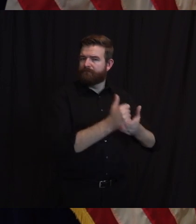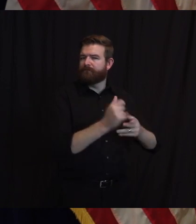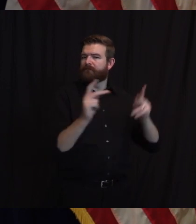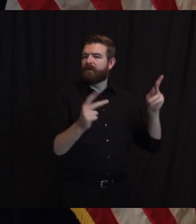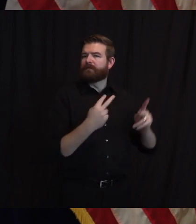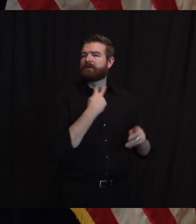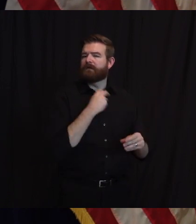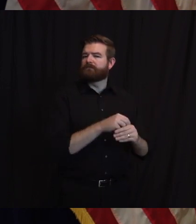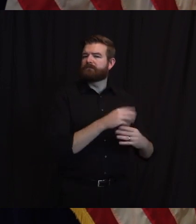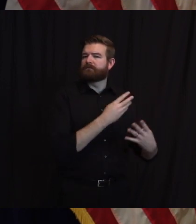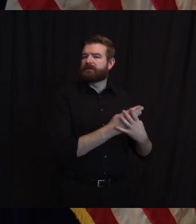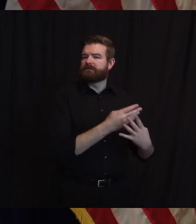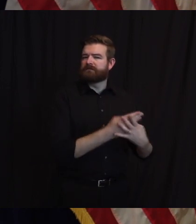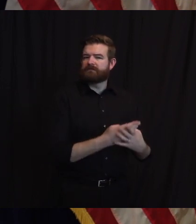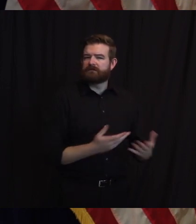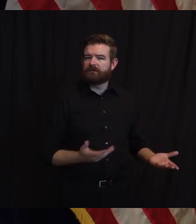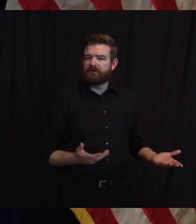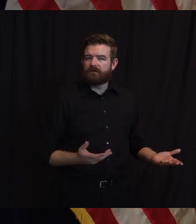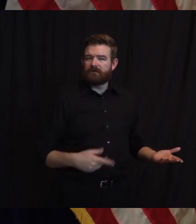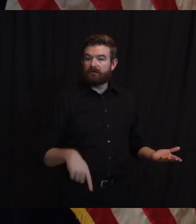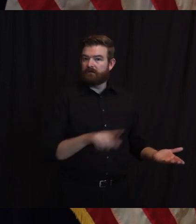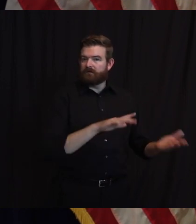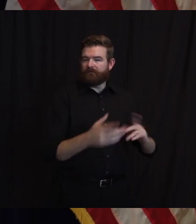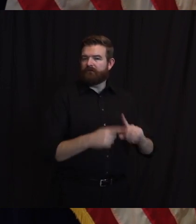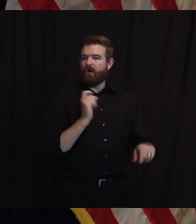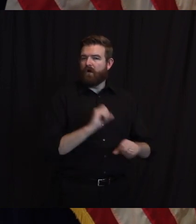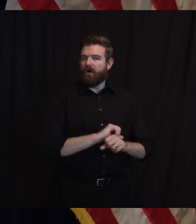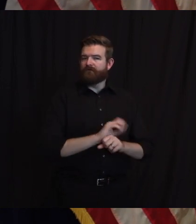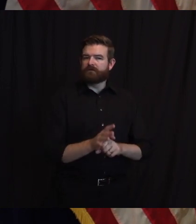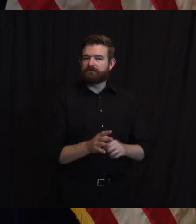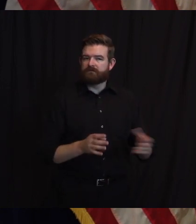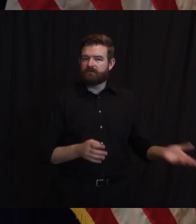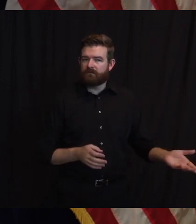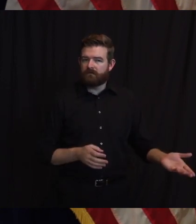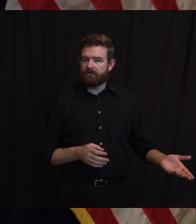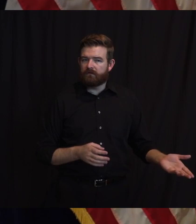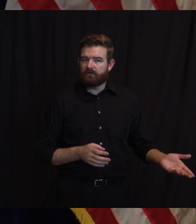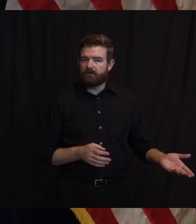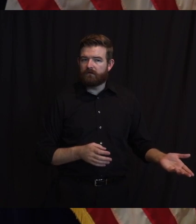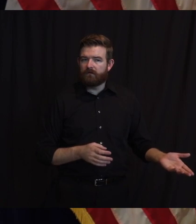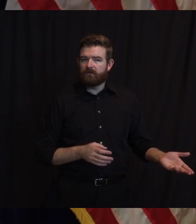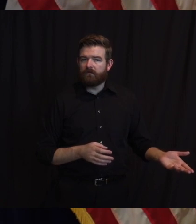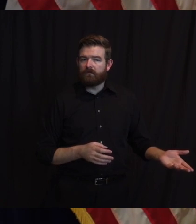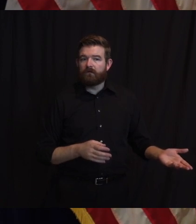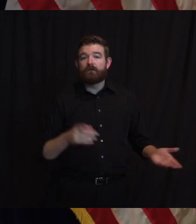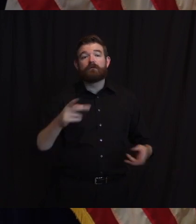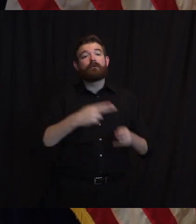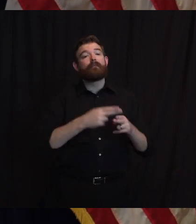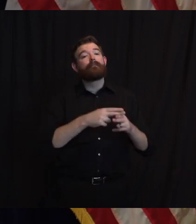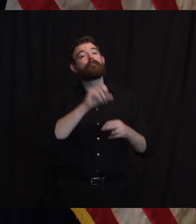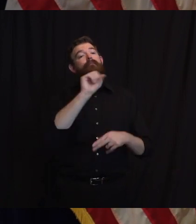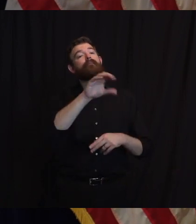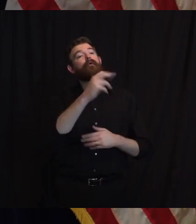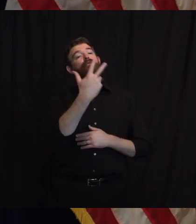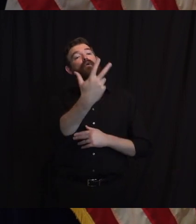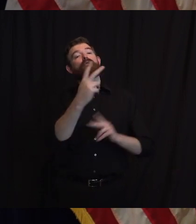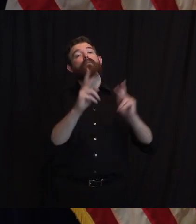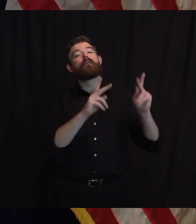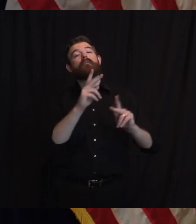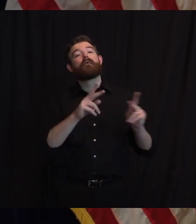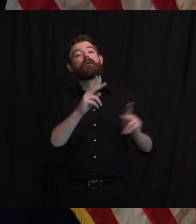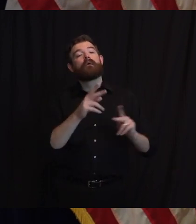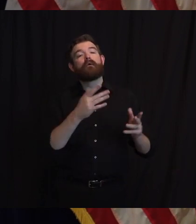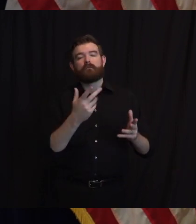died from COVID-19 in your daily remembrance? And are you responsible for these people who have died in prison from COVID-19?